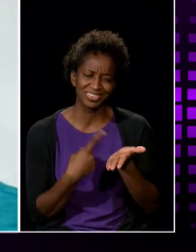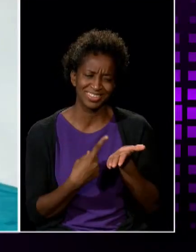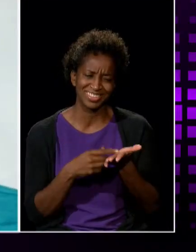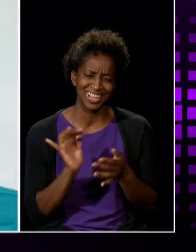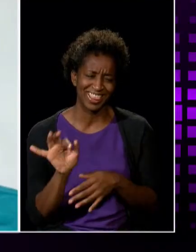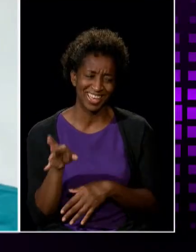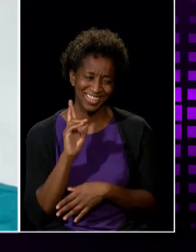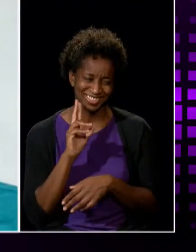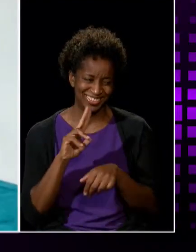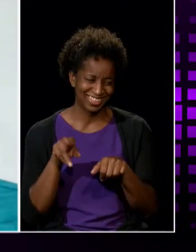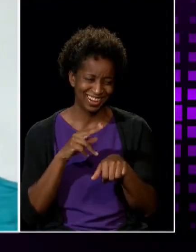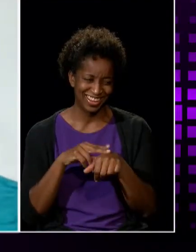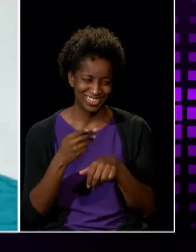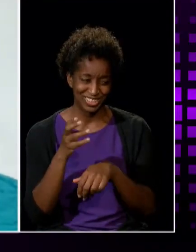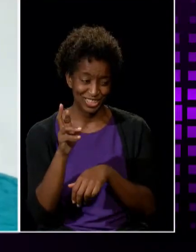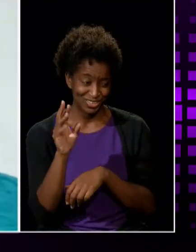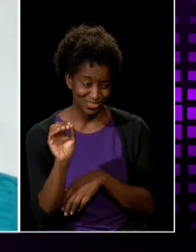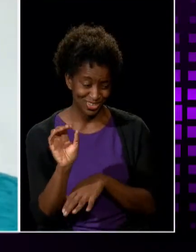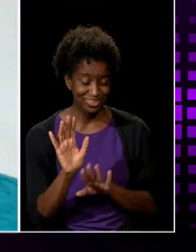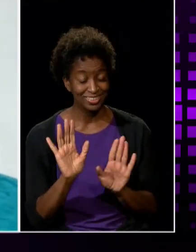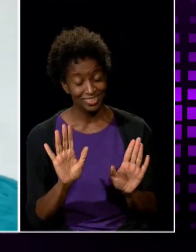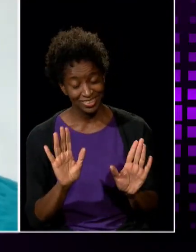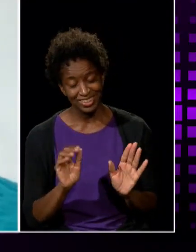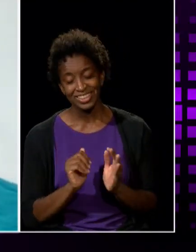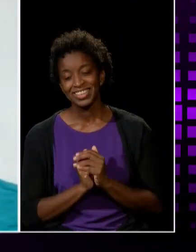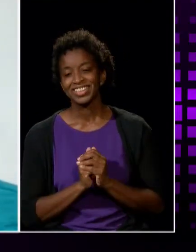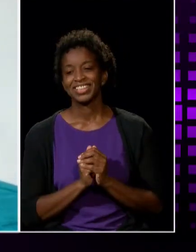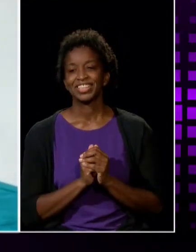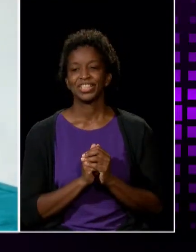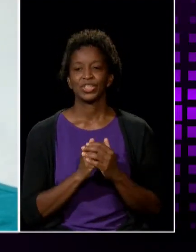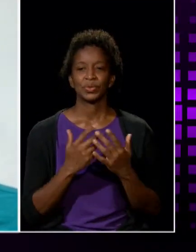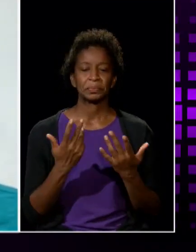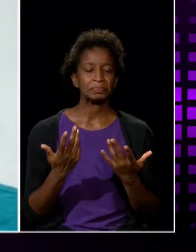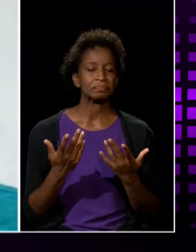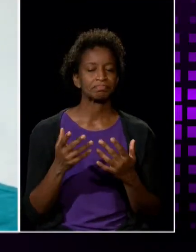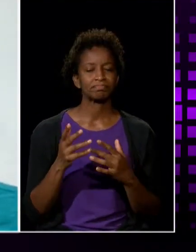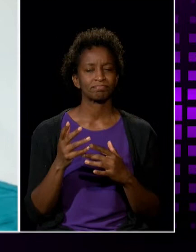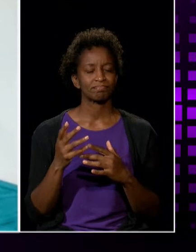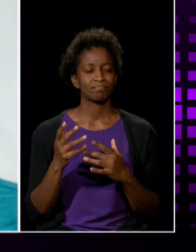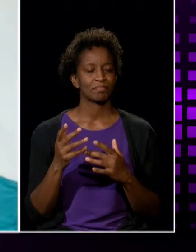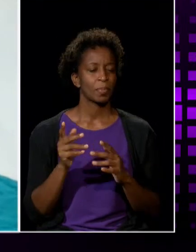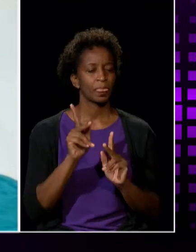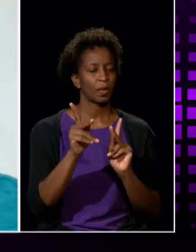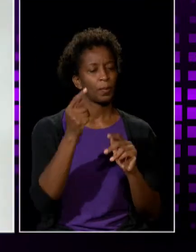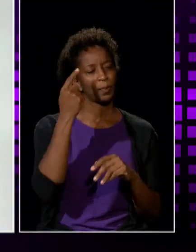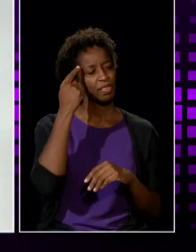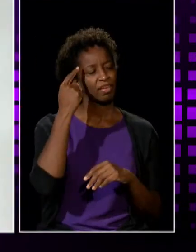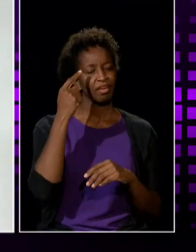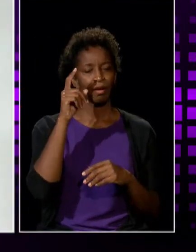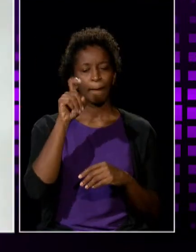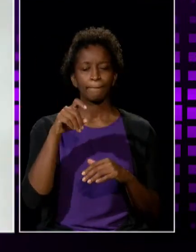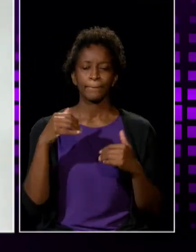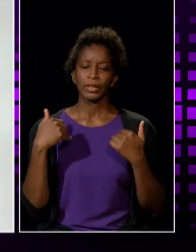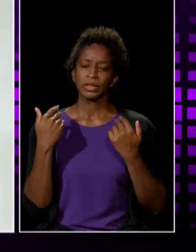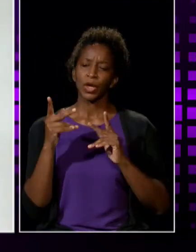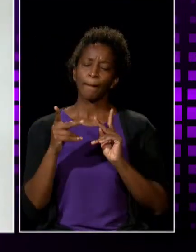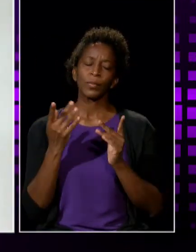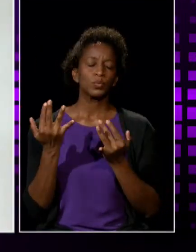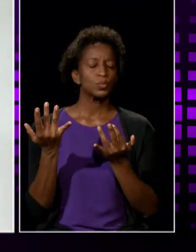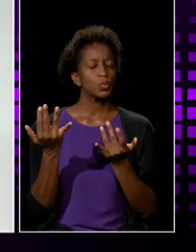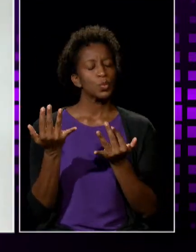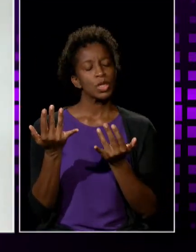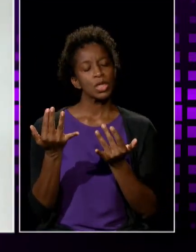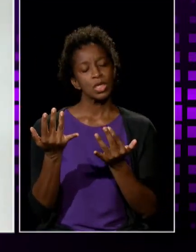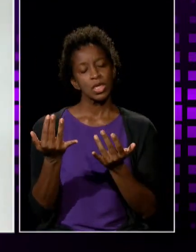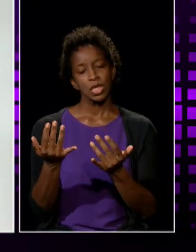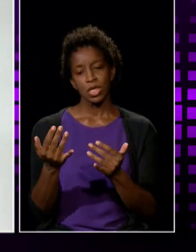rhetoric which mandates that young people have to pay their dues before they have been awarded. Surely Rihanna has